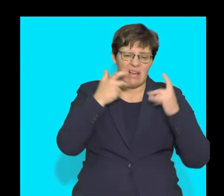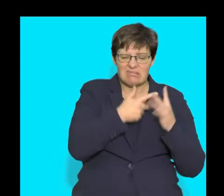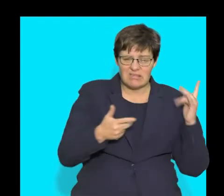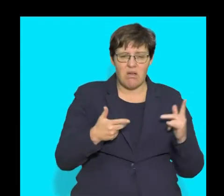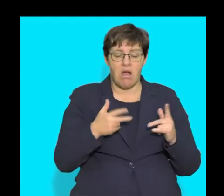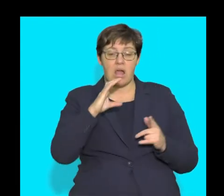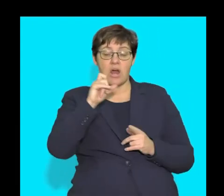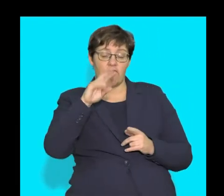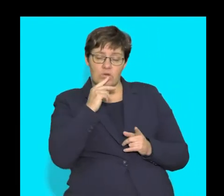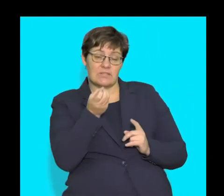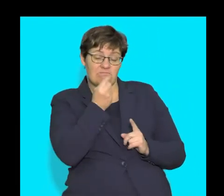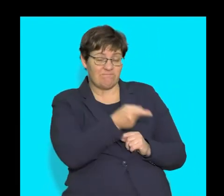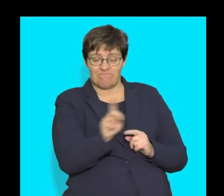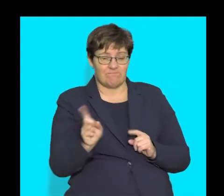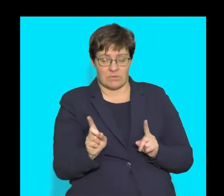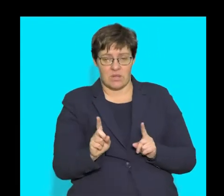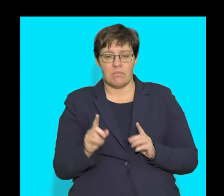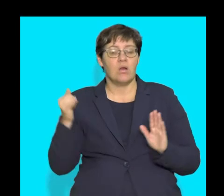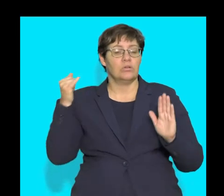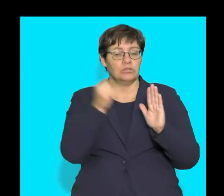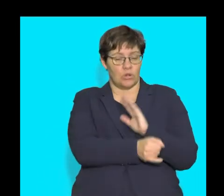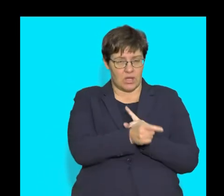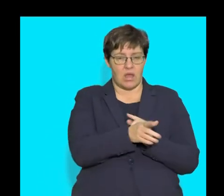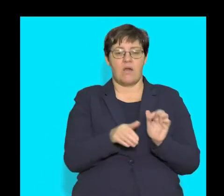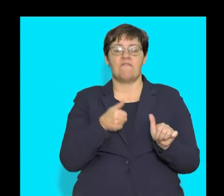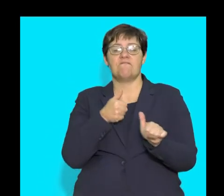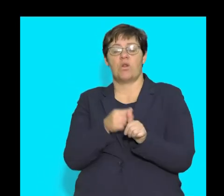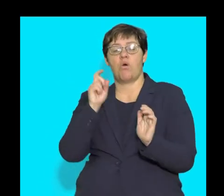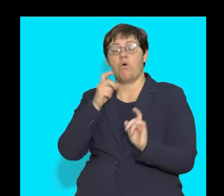contact with carnivores. They basically slaughter the animal and